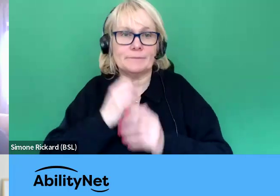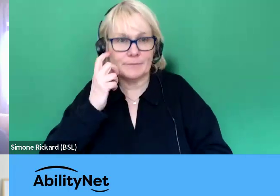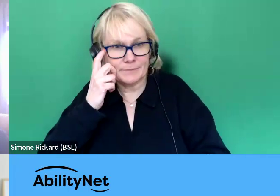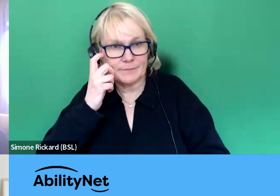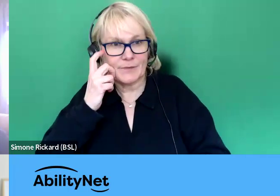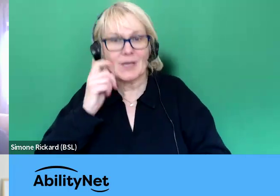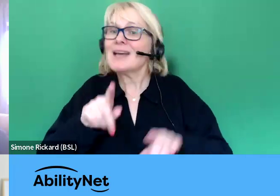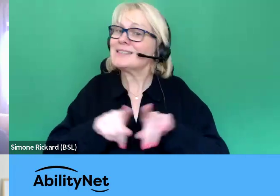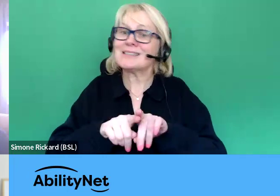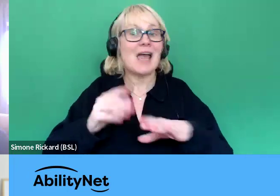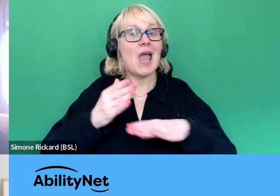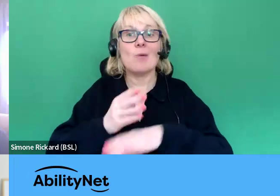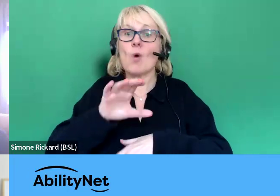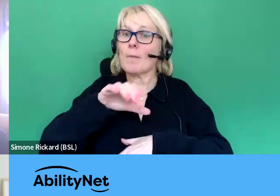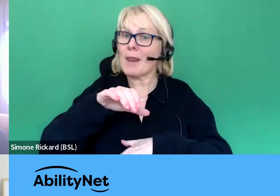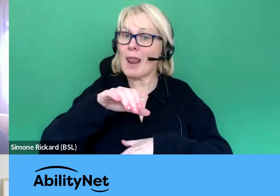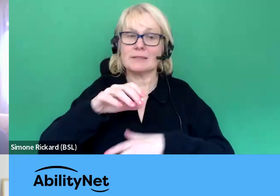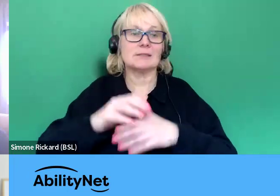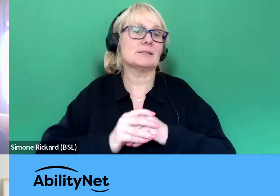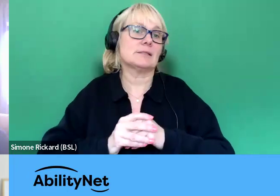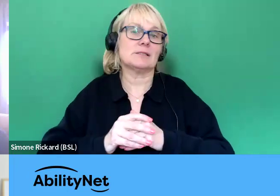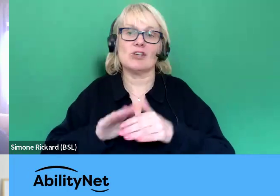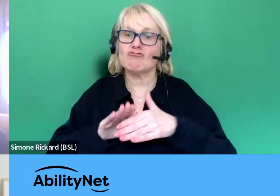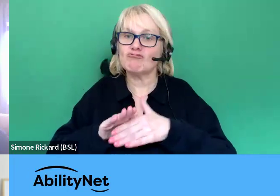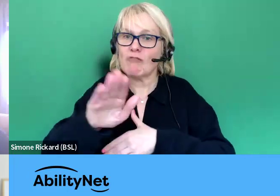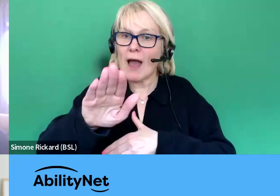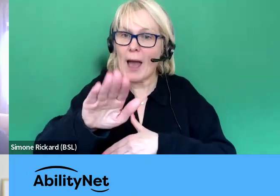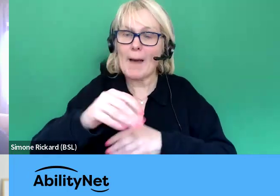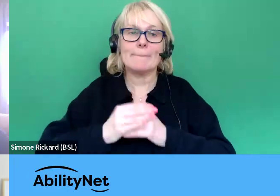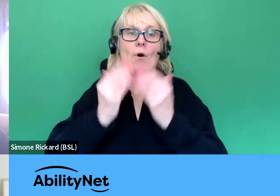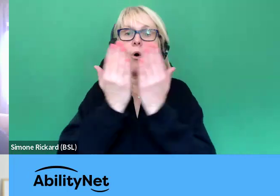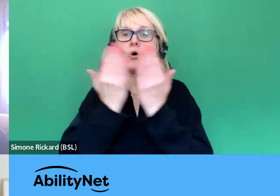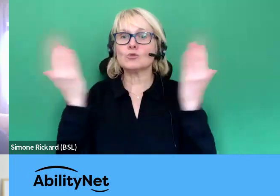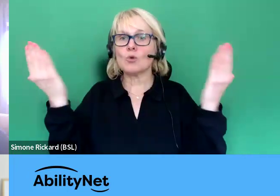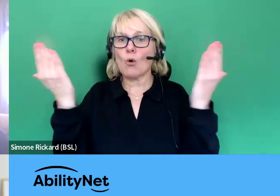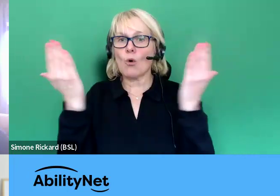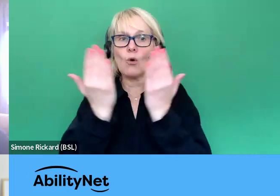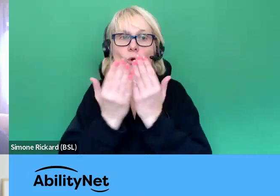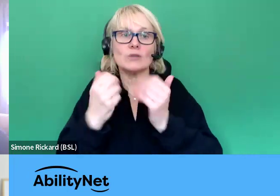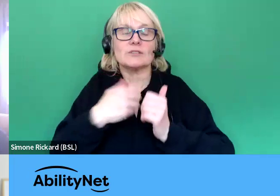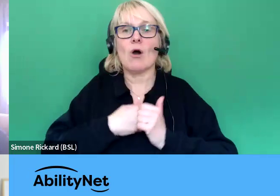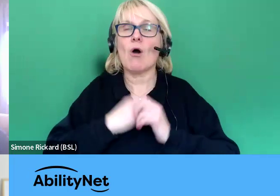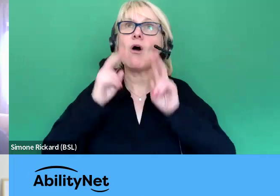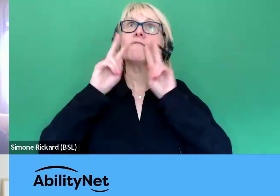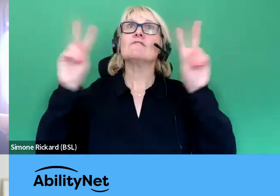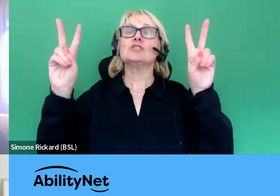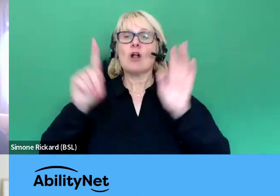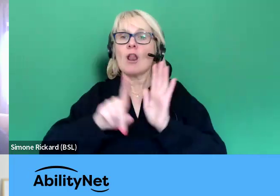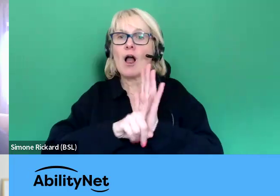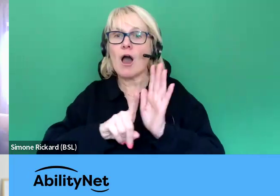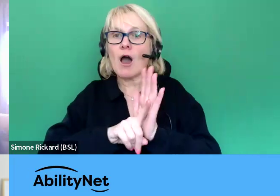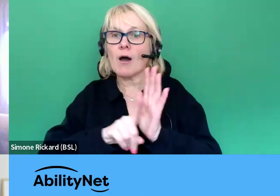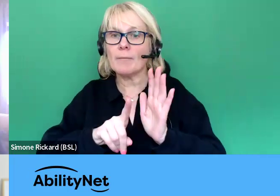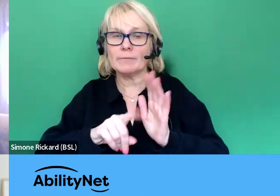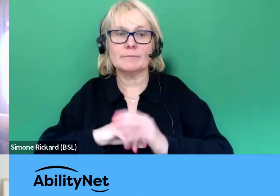to it. For example, install ramps, or give you accessible doors, or audio-visual alarms, things like that. But these are